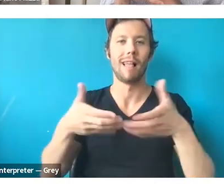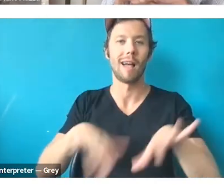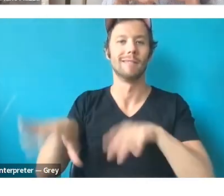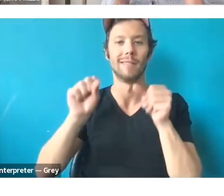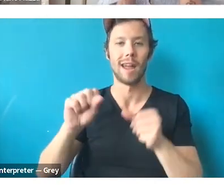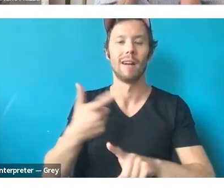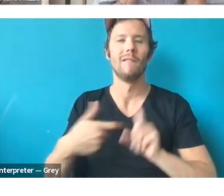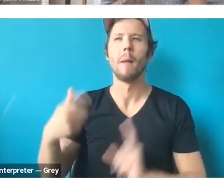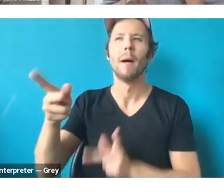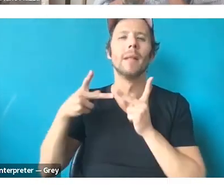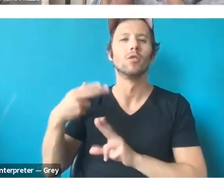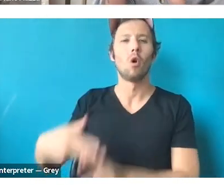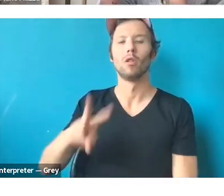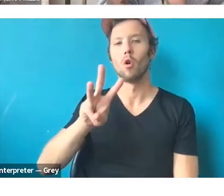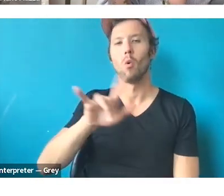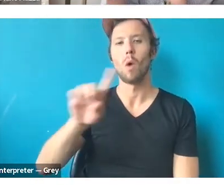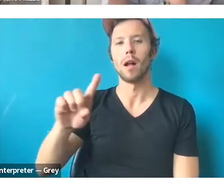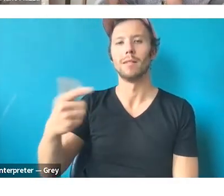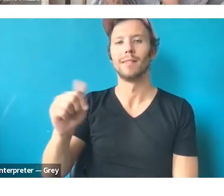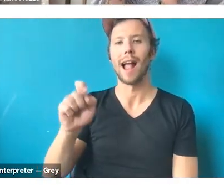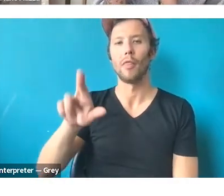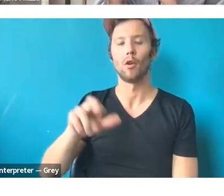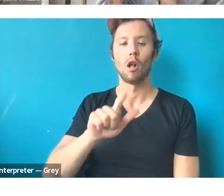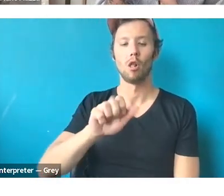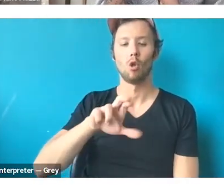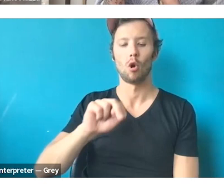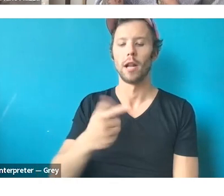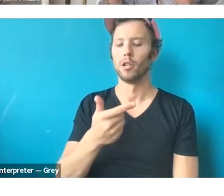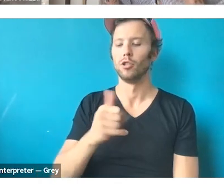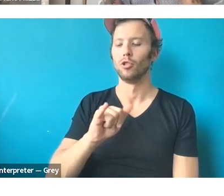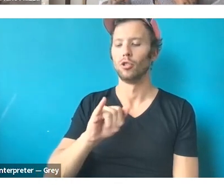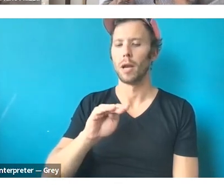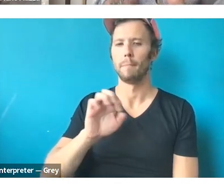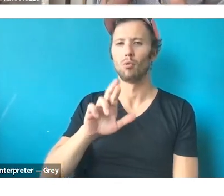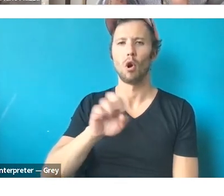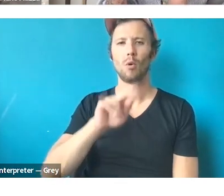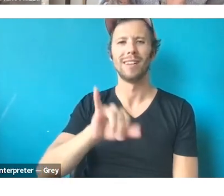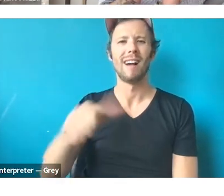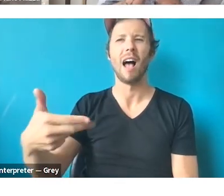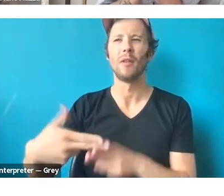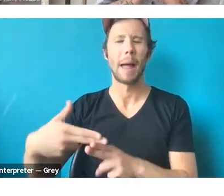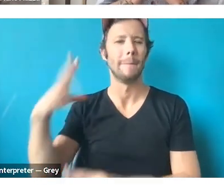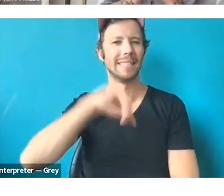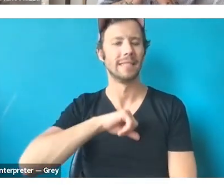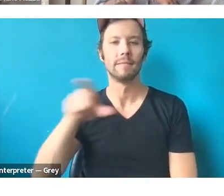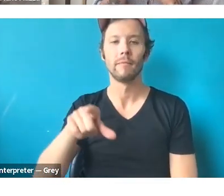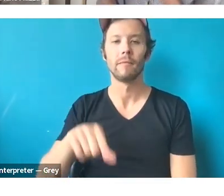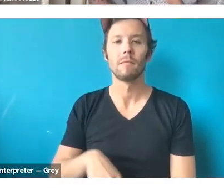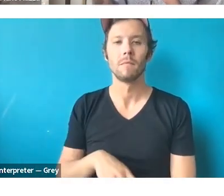called Wild Gather, Lauren Giambroni and Mandana, and it was really beautiful. And then also the urban Kura